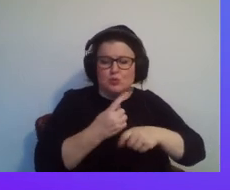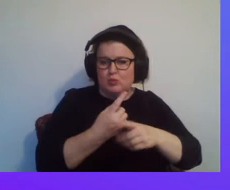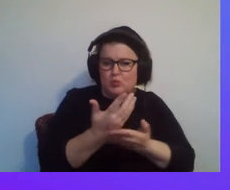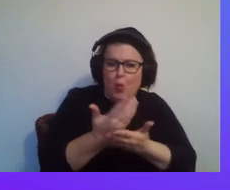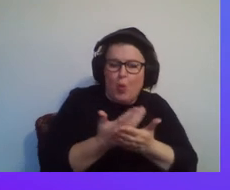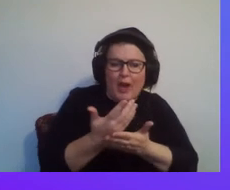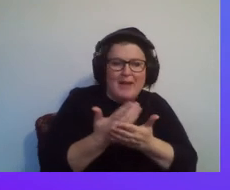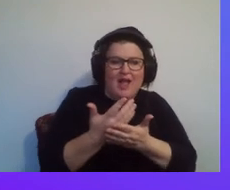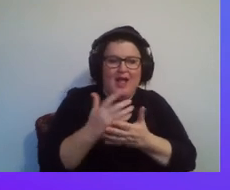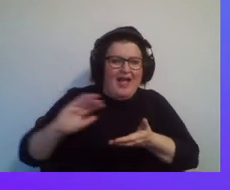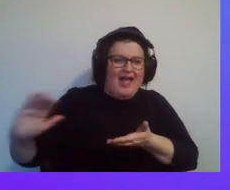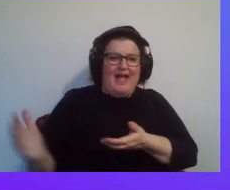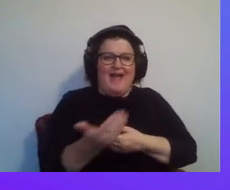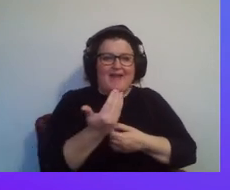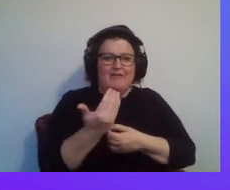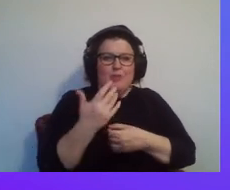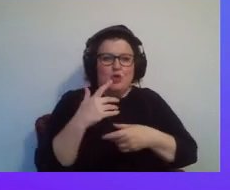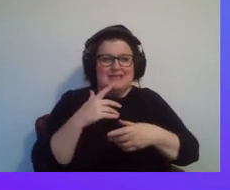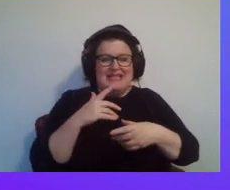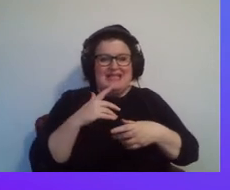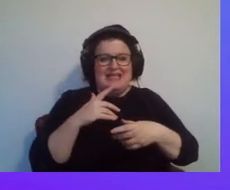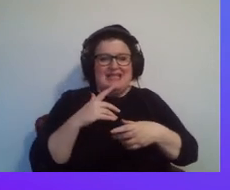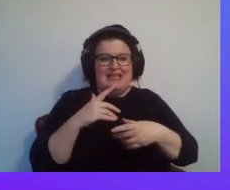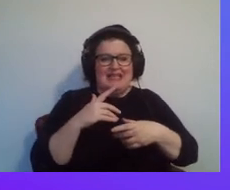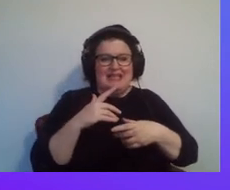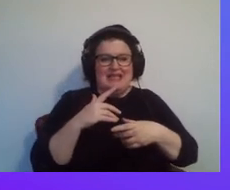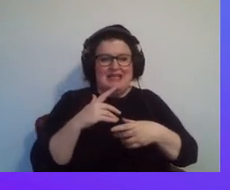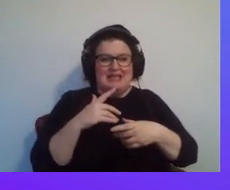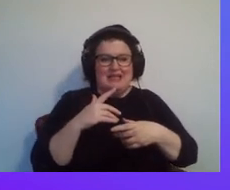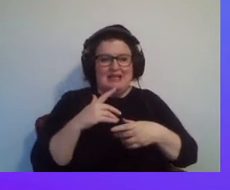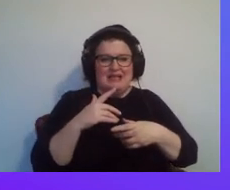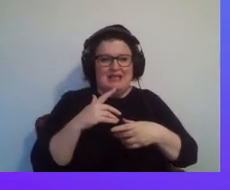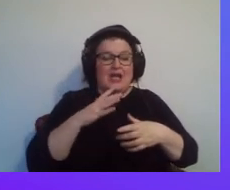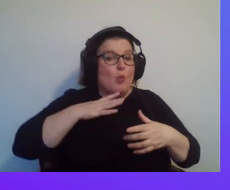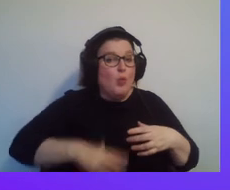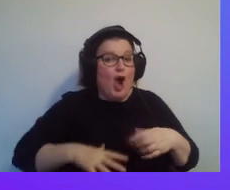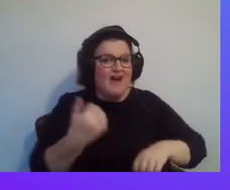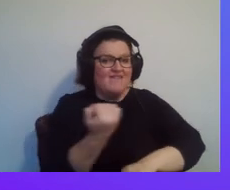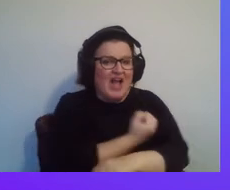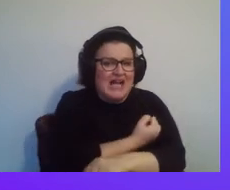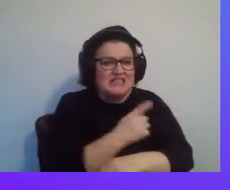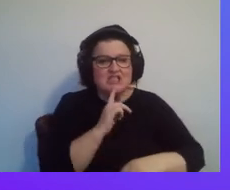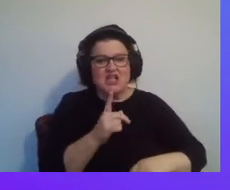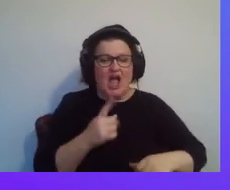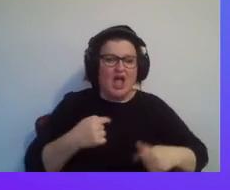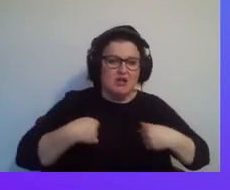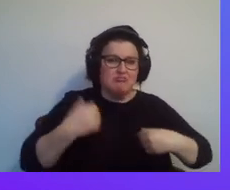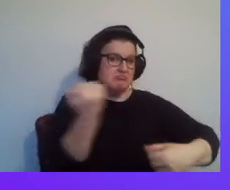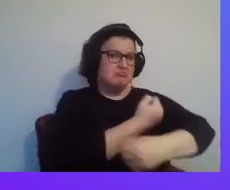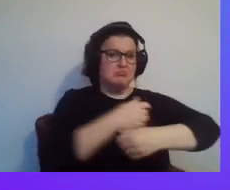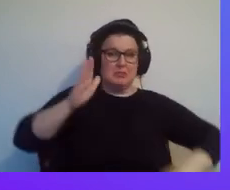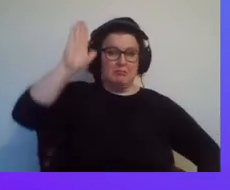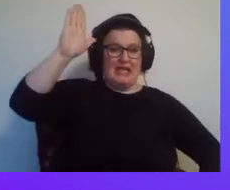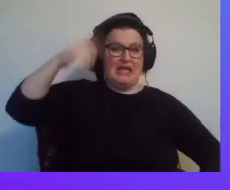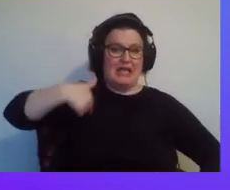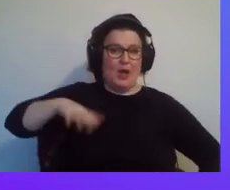getting everybody on point to be, I don't know, up for the vaccine, to say, look, inject me, I'll be there, I'll do